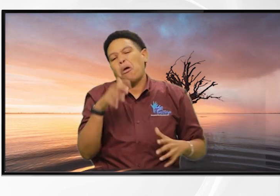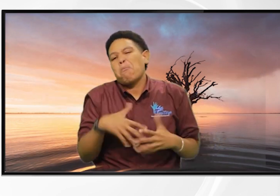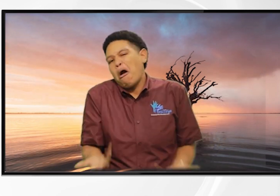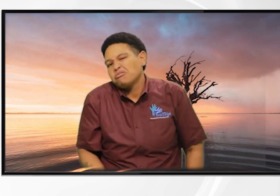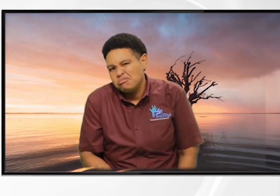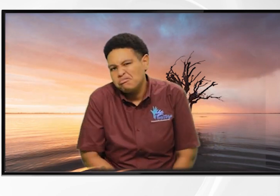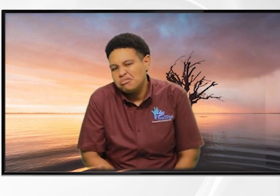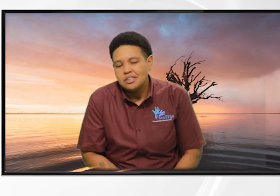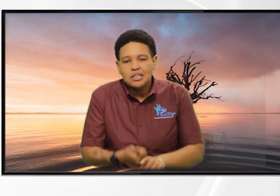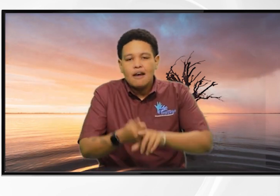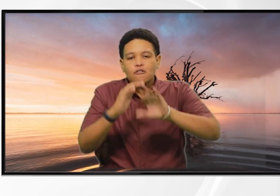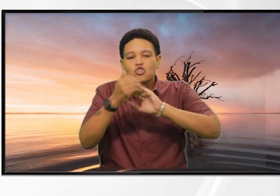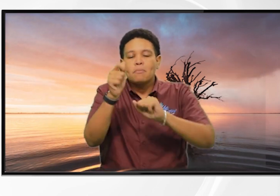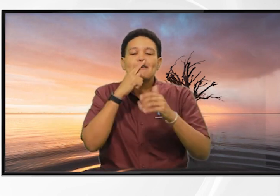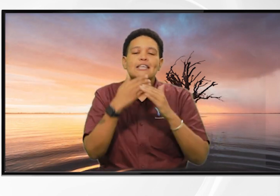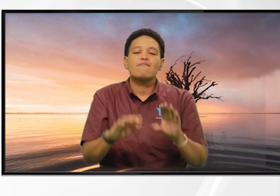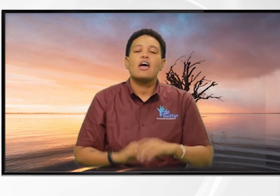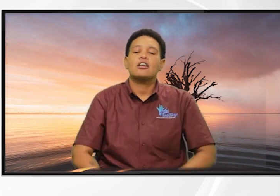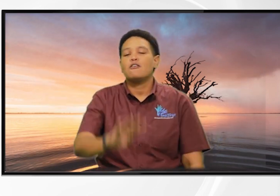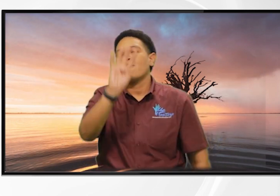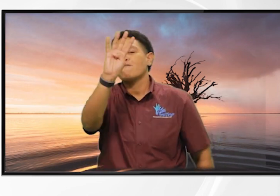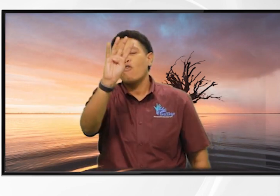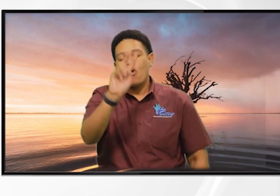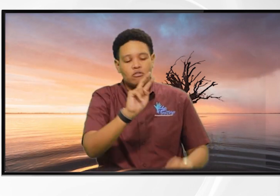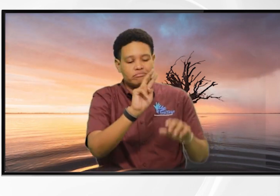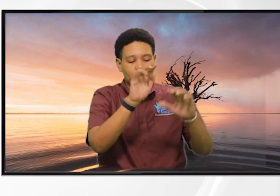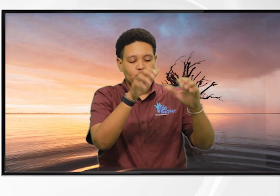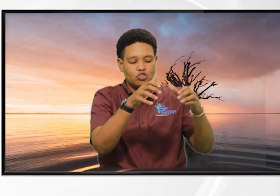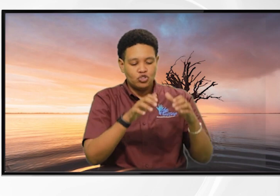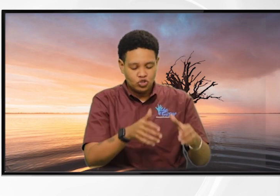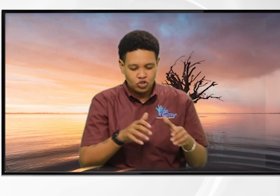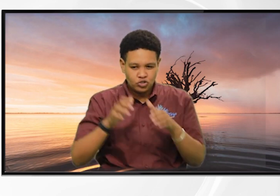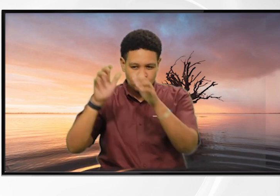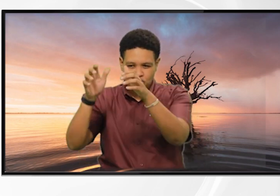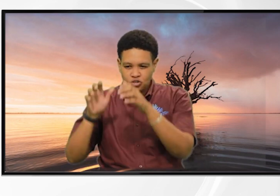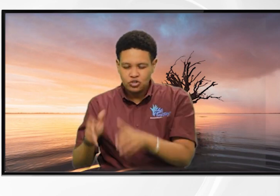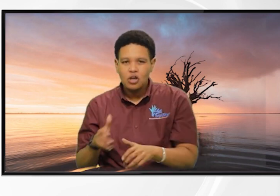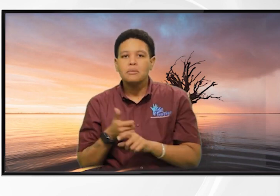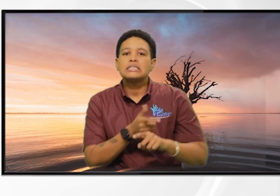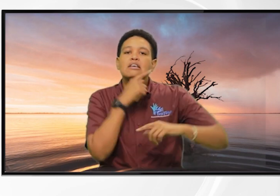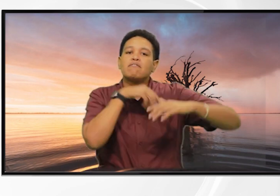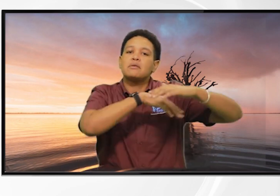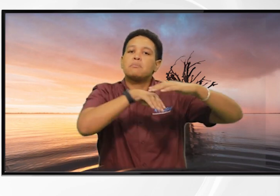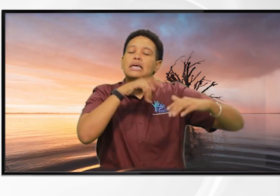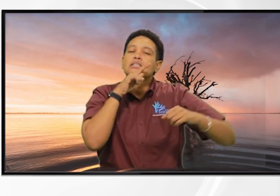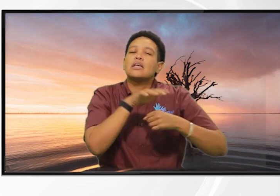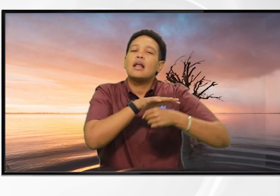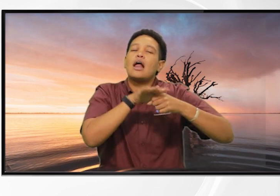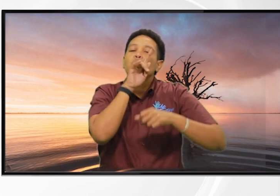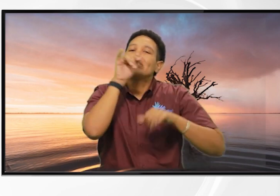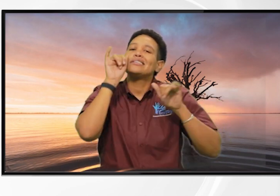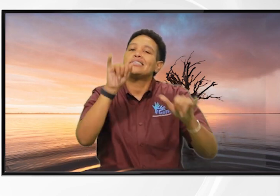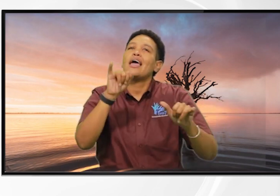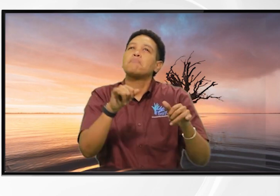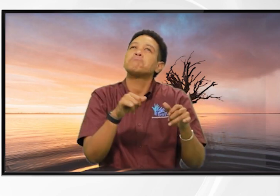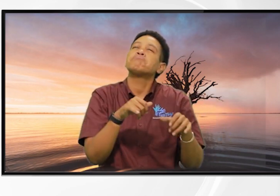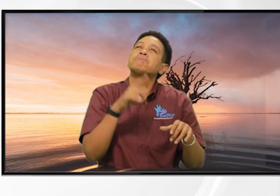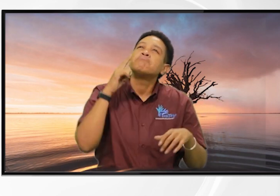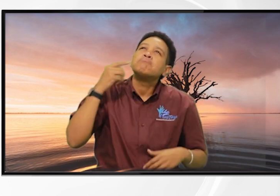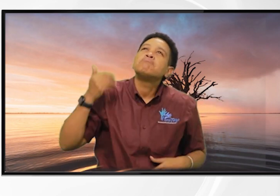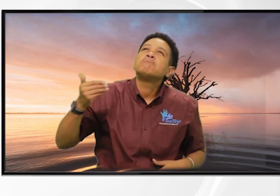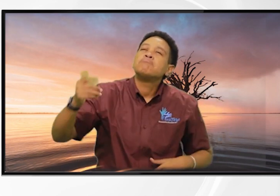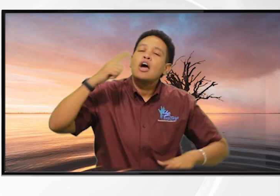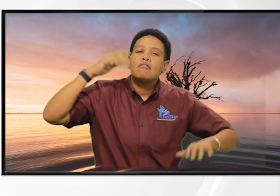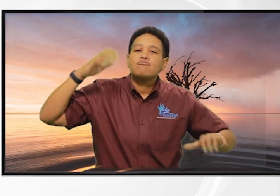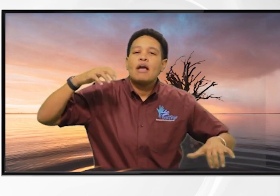Jamaica can be divided into 4 sub-regions based on areas with similar patterns of rainfall variability. The